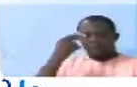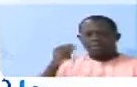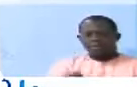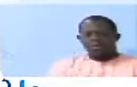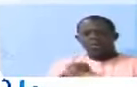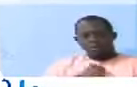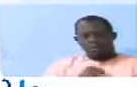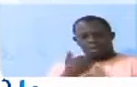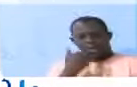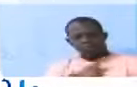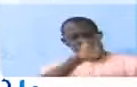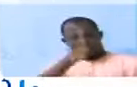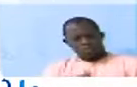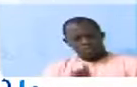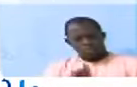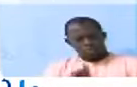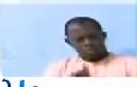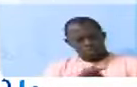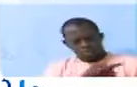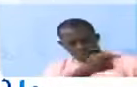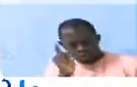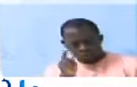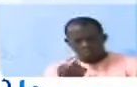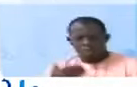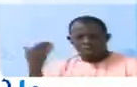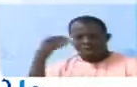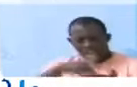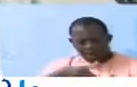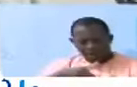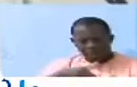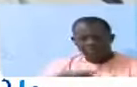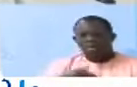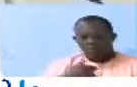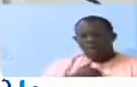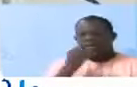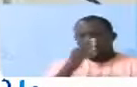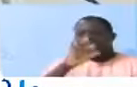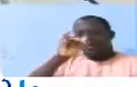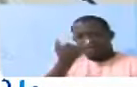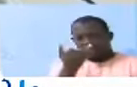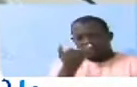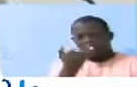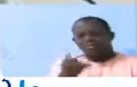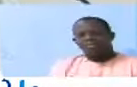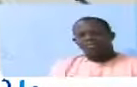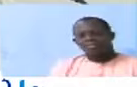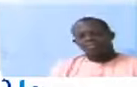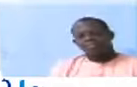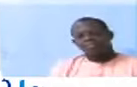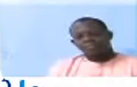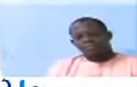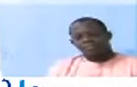He asked me, well, have you come? I said, yes.